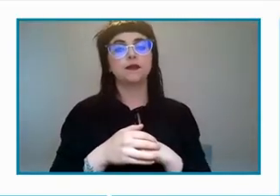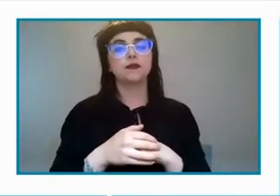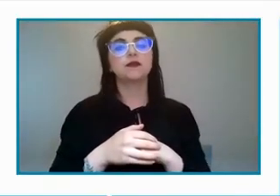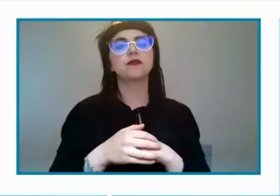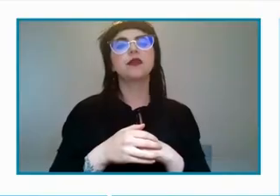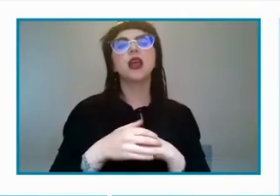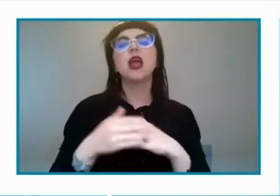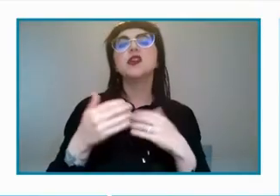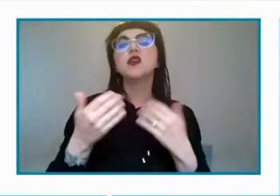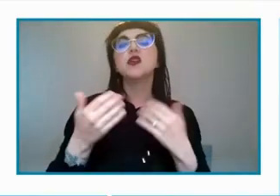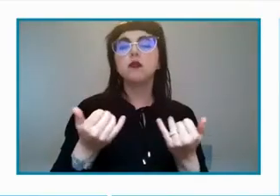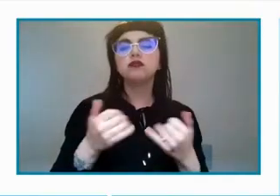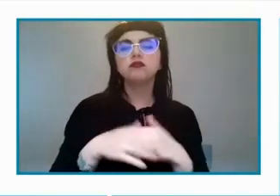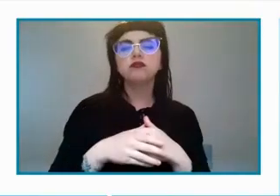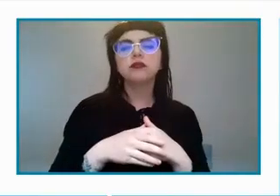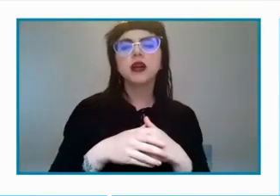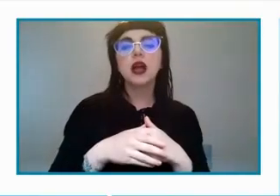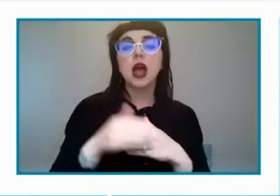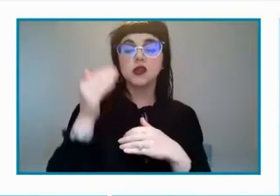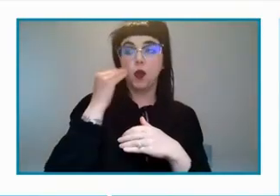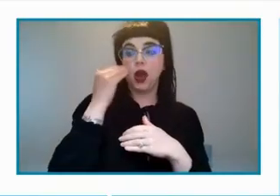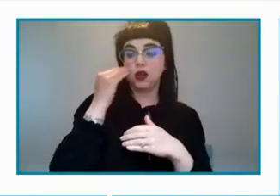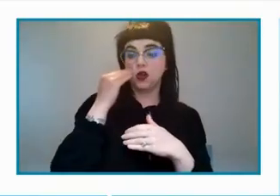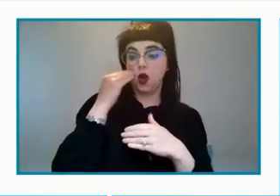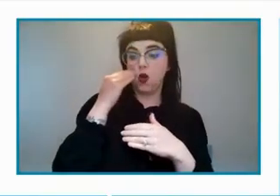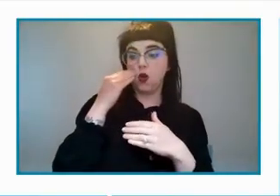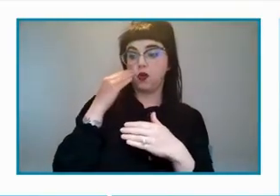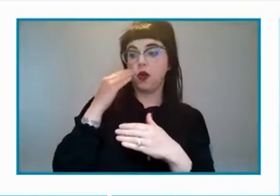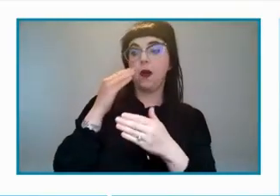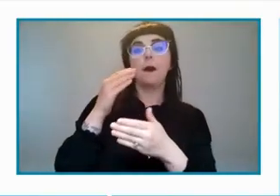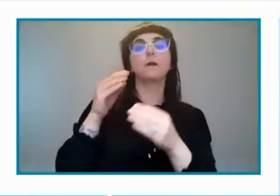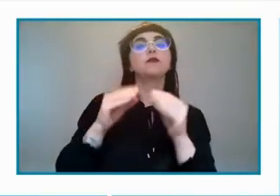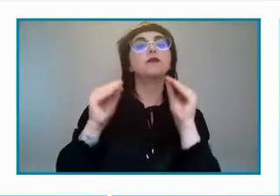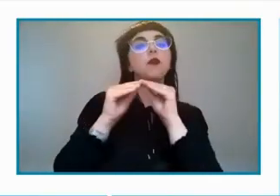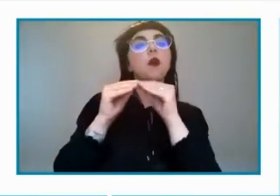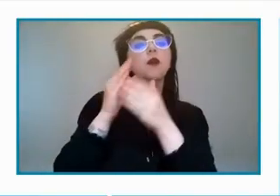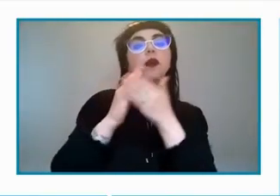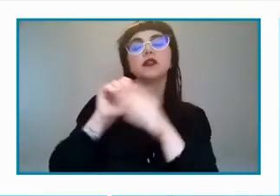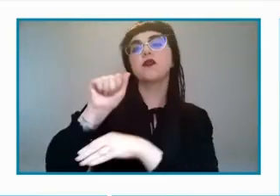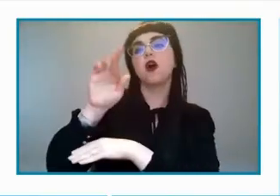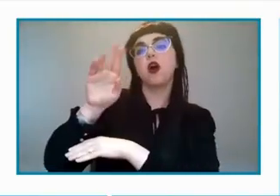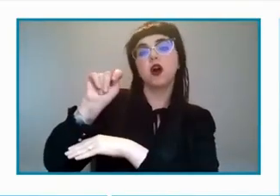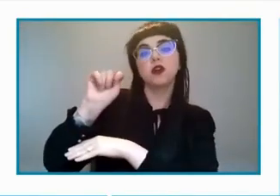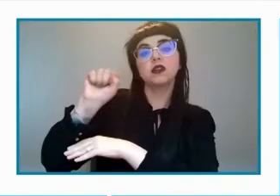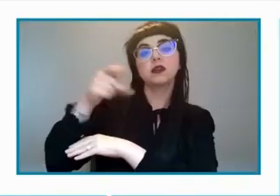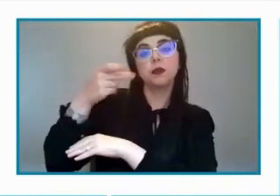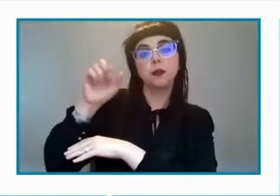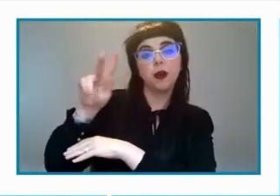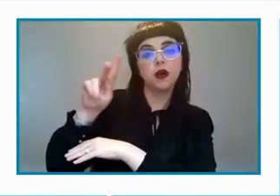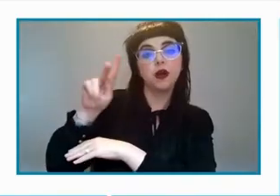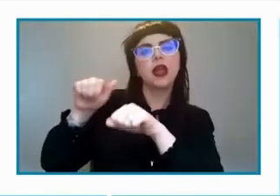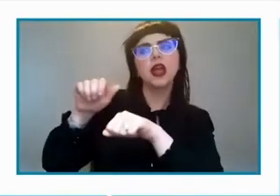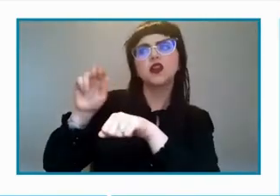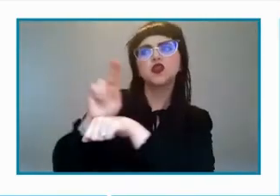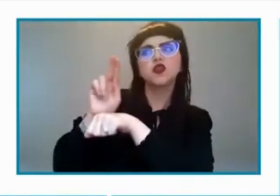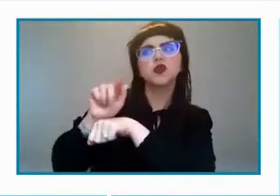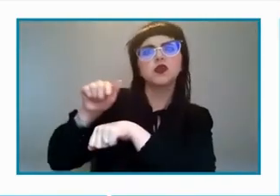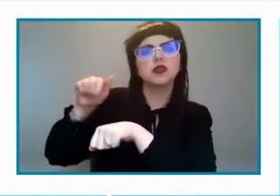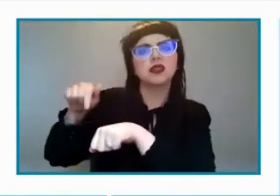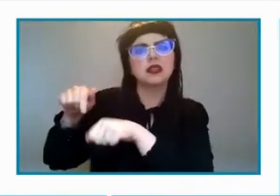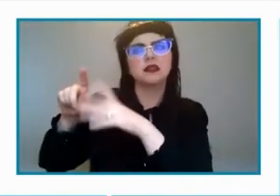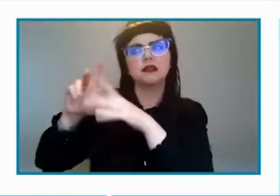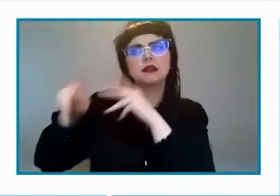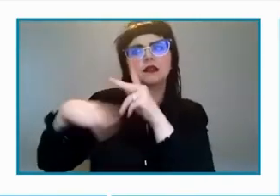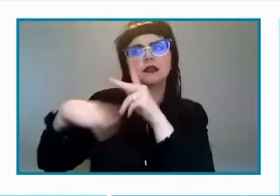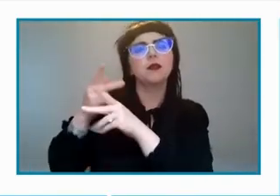Spark, but I know that they'll be able to now use this in their other parts of programming too, which I think is quite exciting. That's